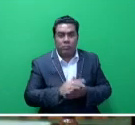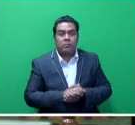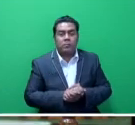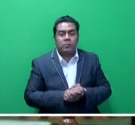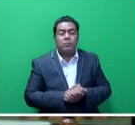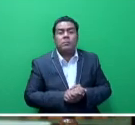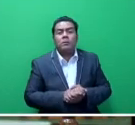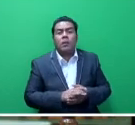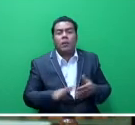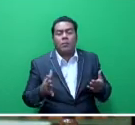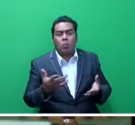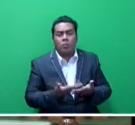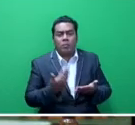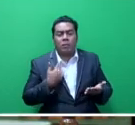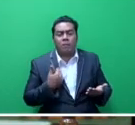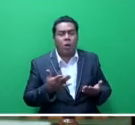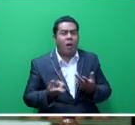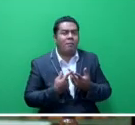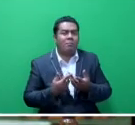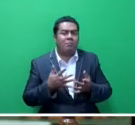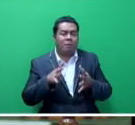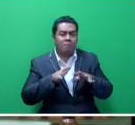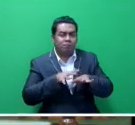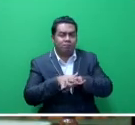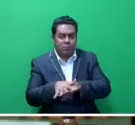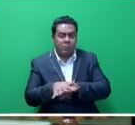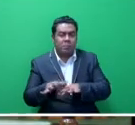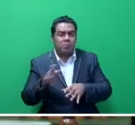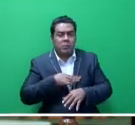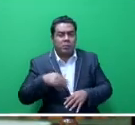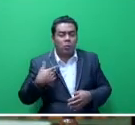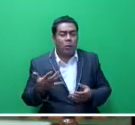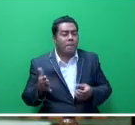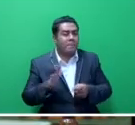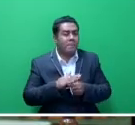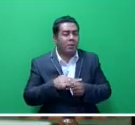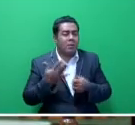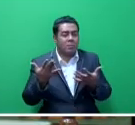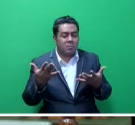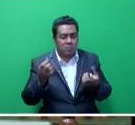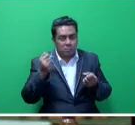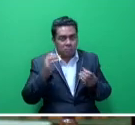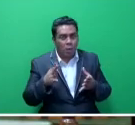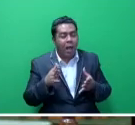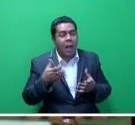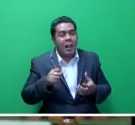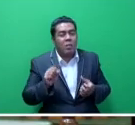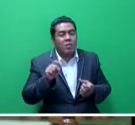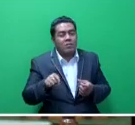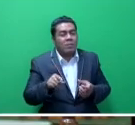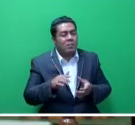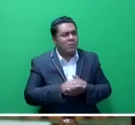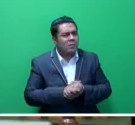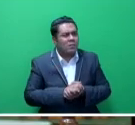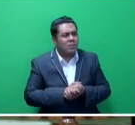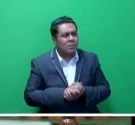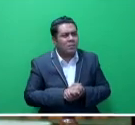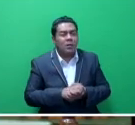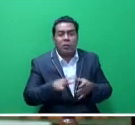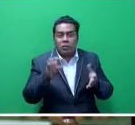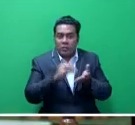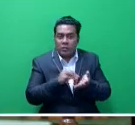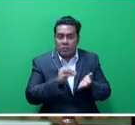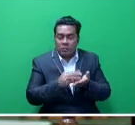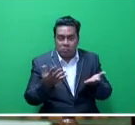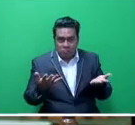the expenditure of all other line ministries and departments, we made smart cuts that allow these ministries to continue to deliver the services that we all count